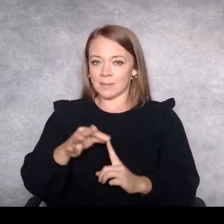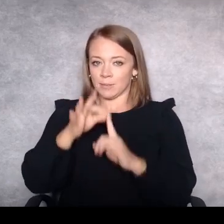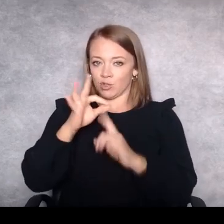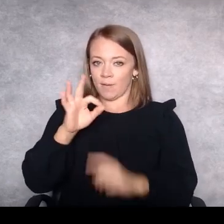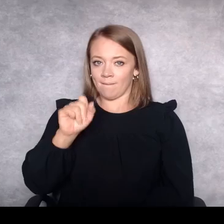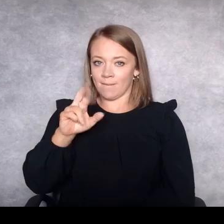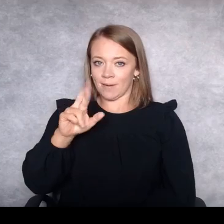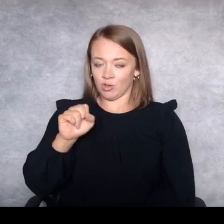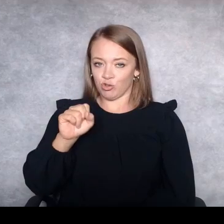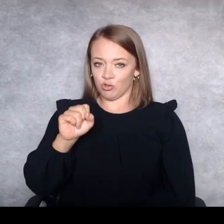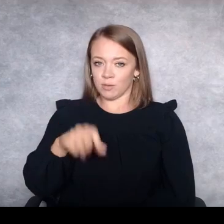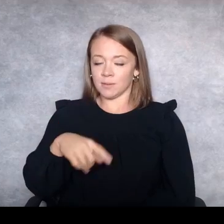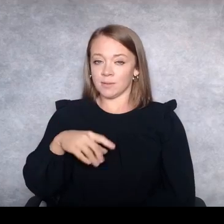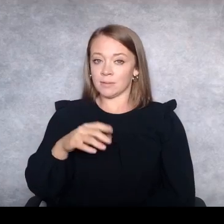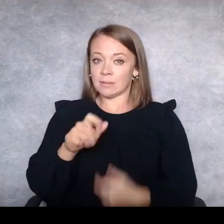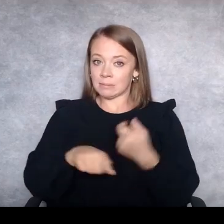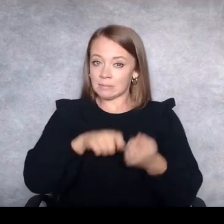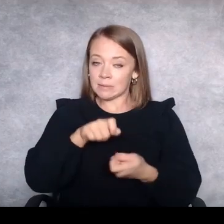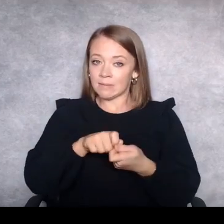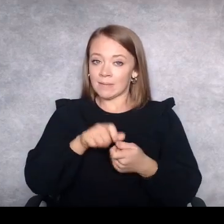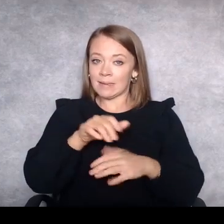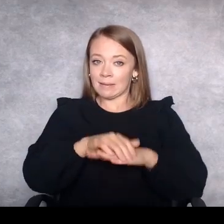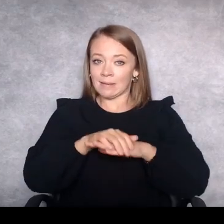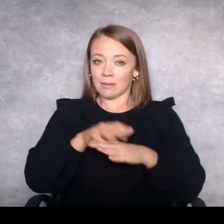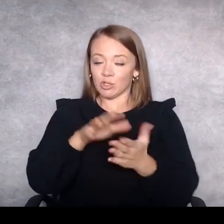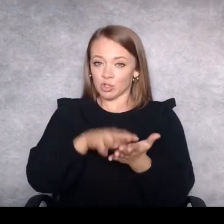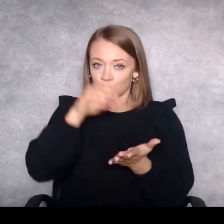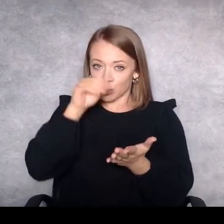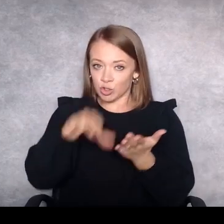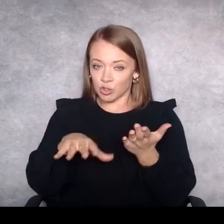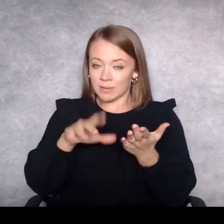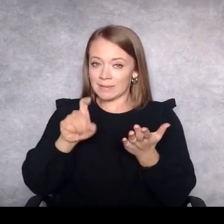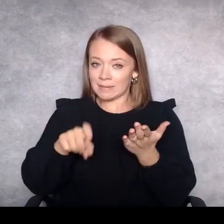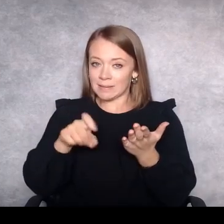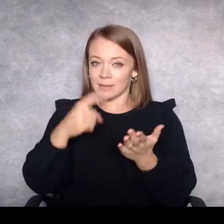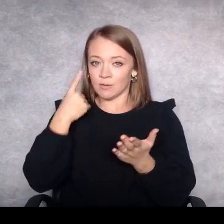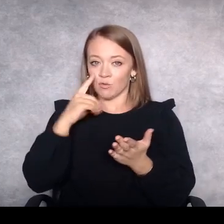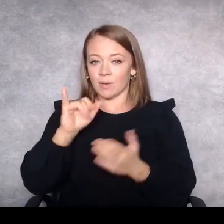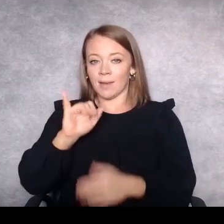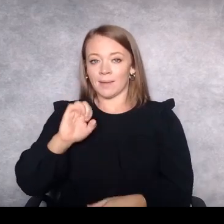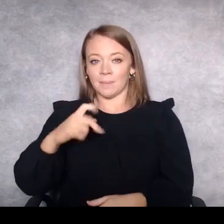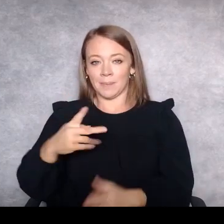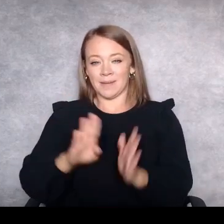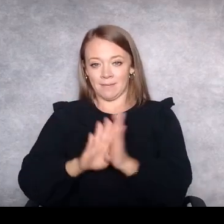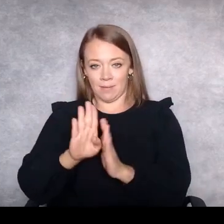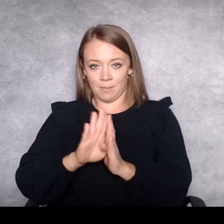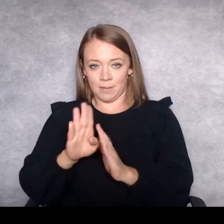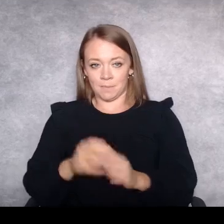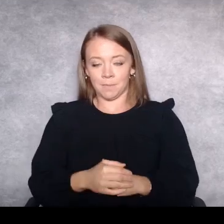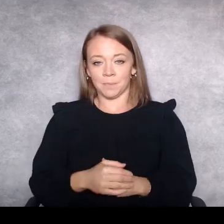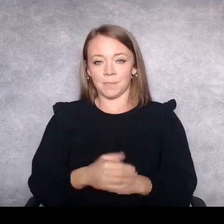consideration of special factors, specifically English learner needs and IEP development.